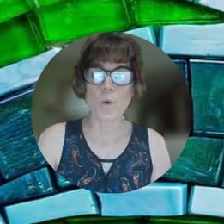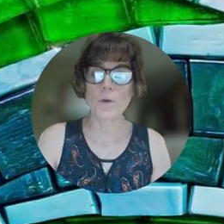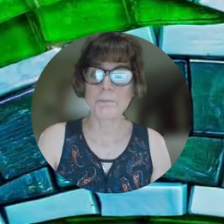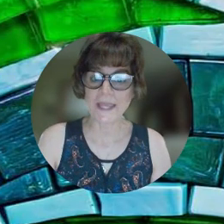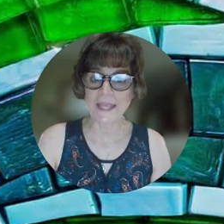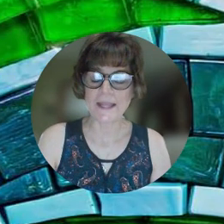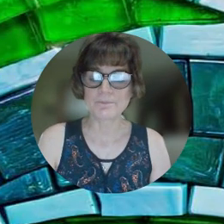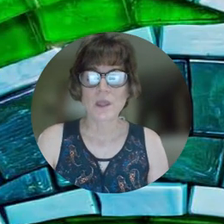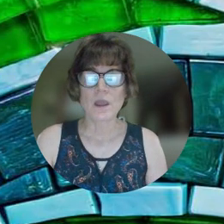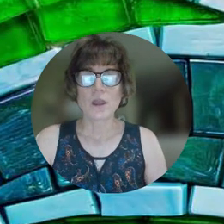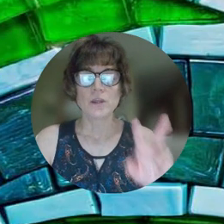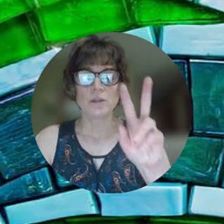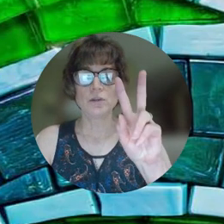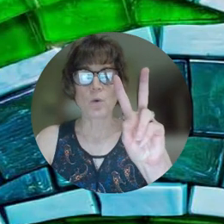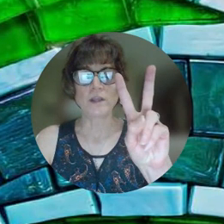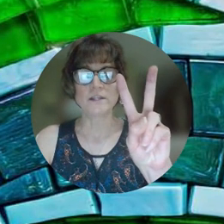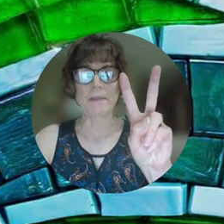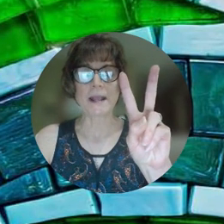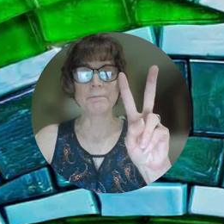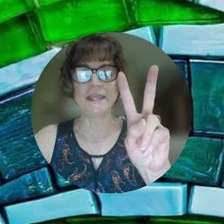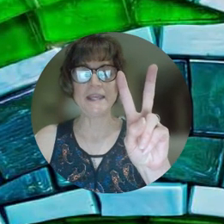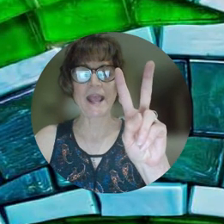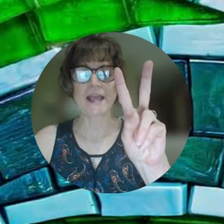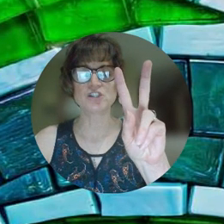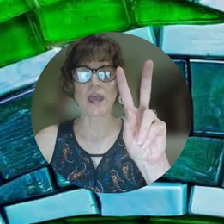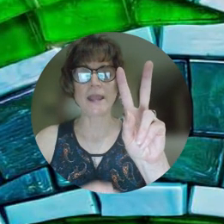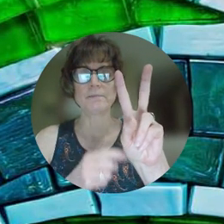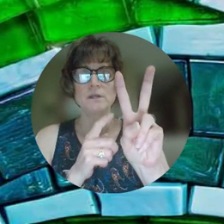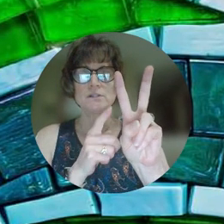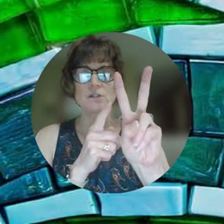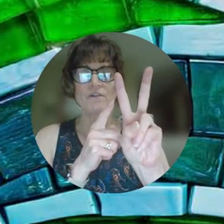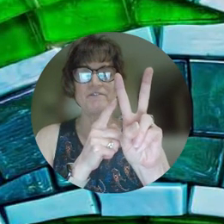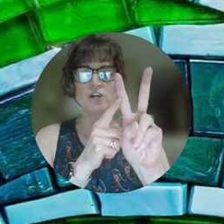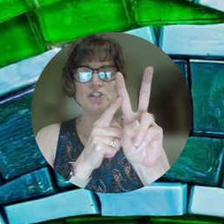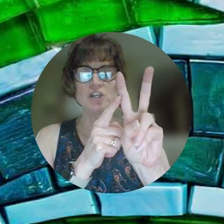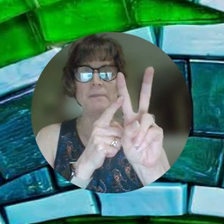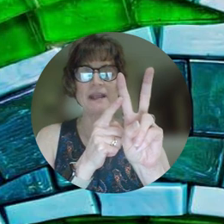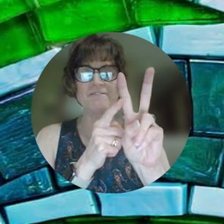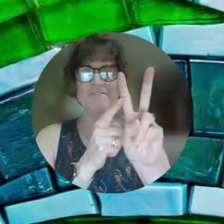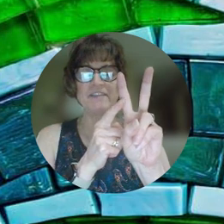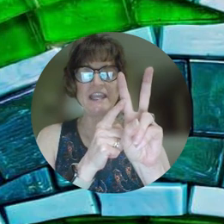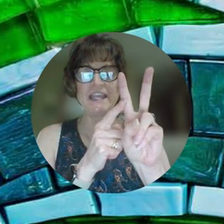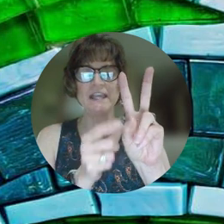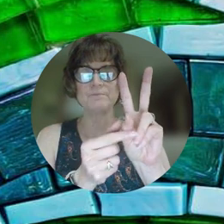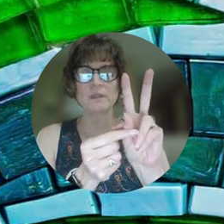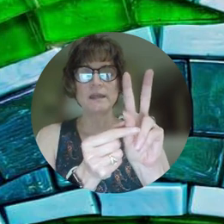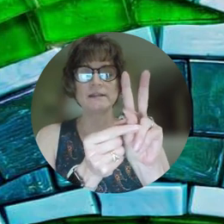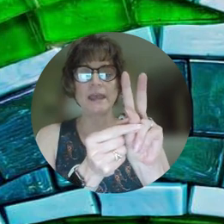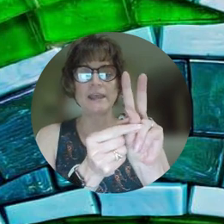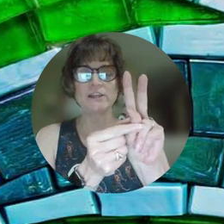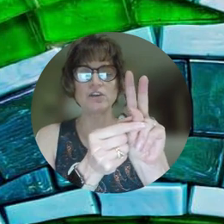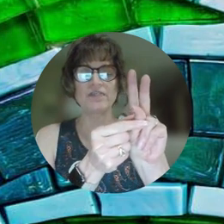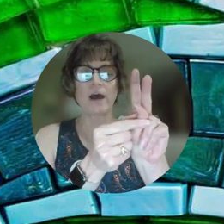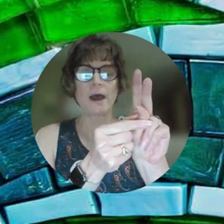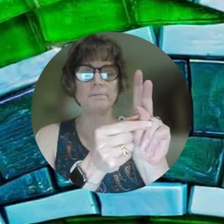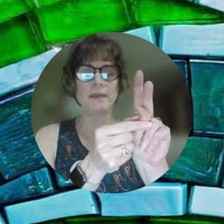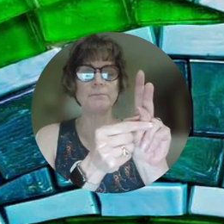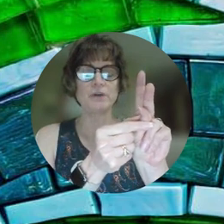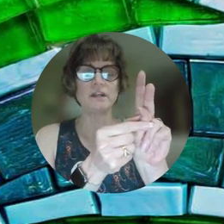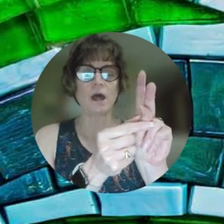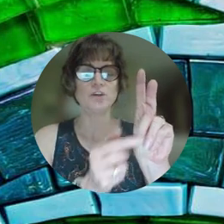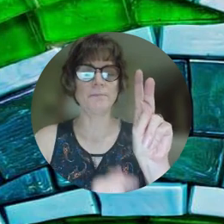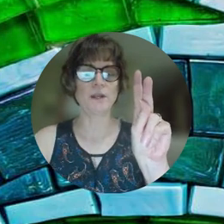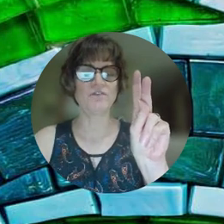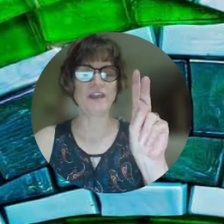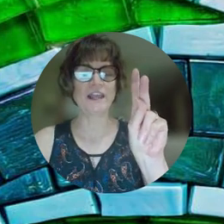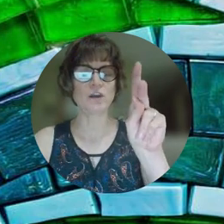urination, or pee. You're going to make a P hand shape. So first you're going to make a V. Take your thumb and put